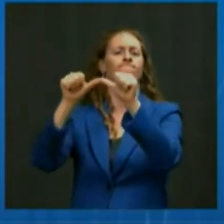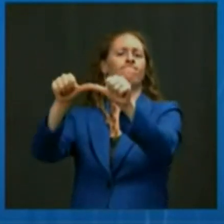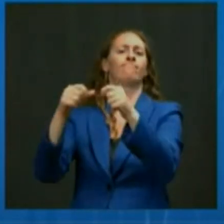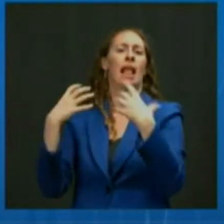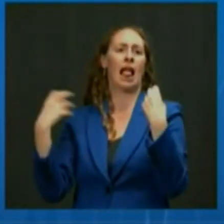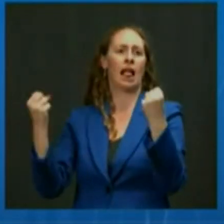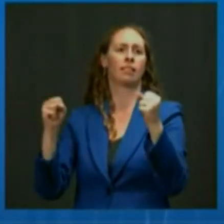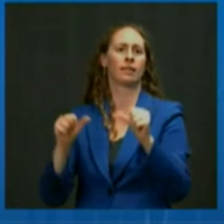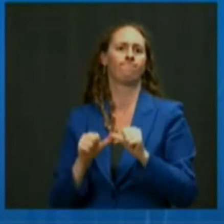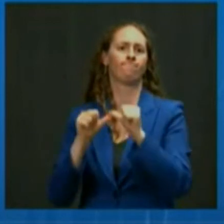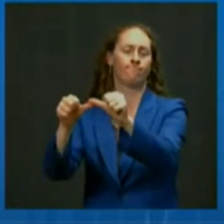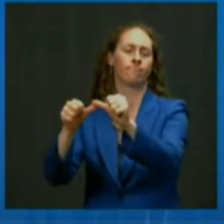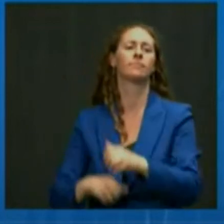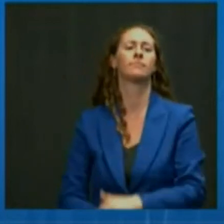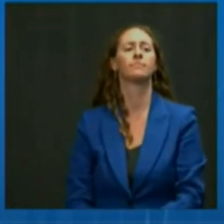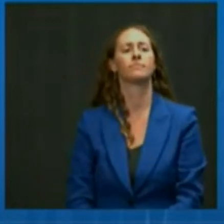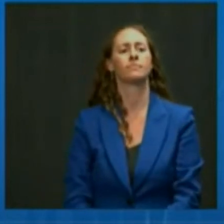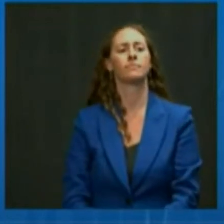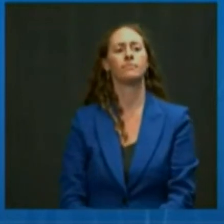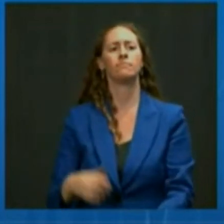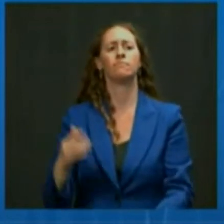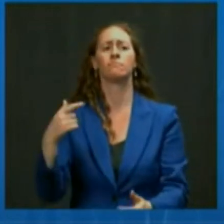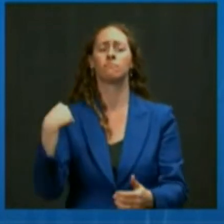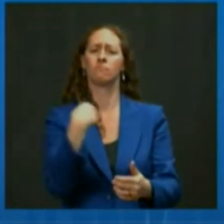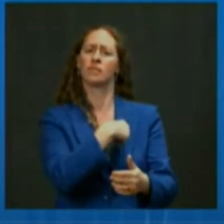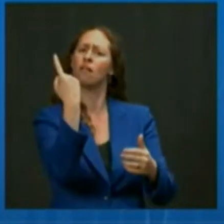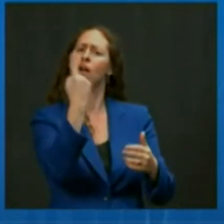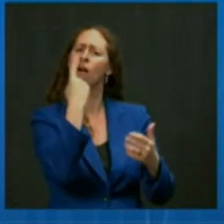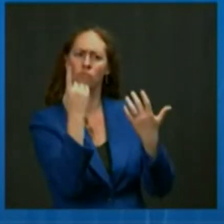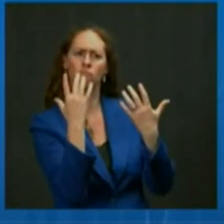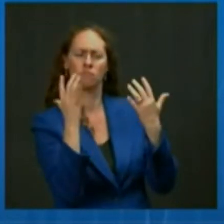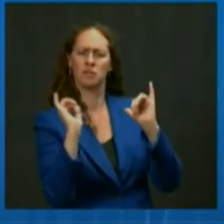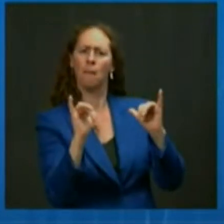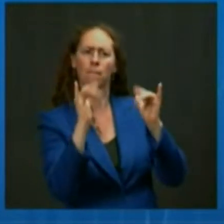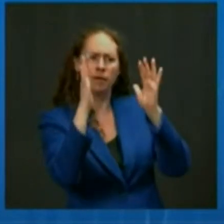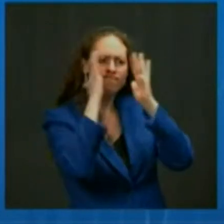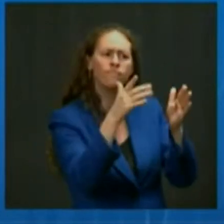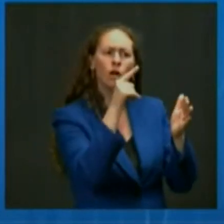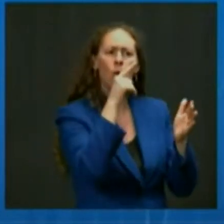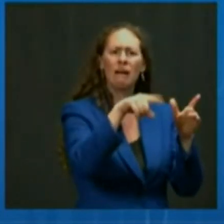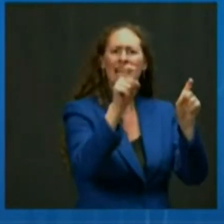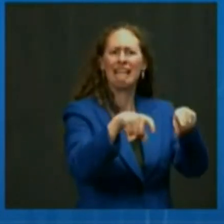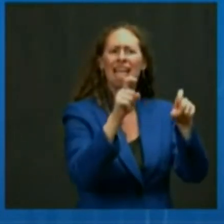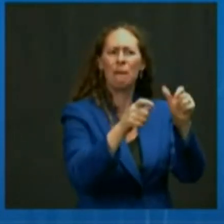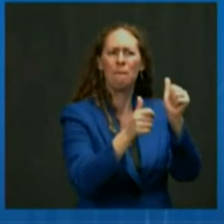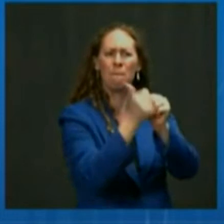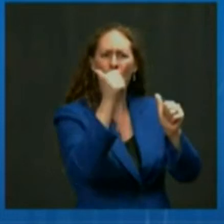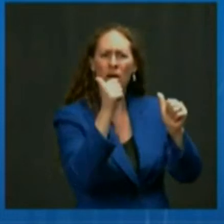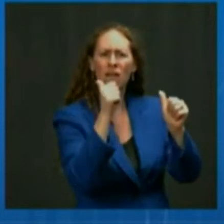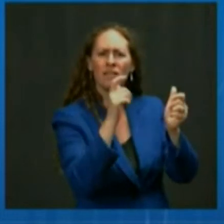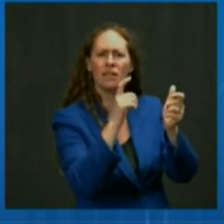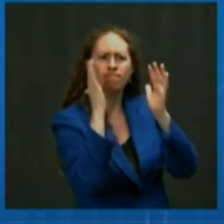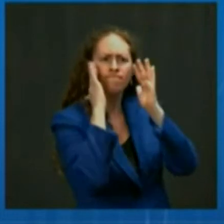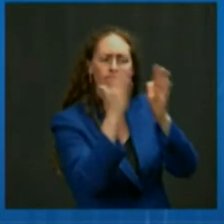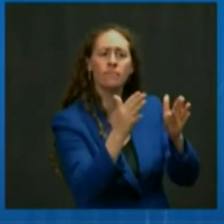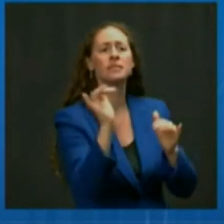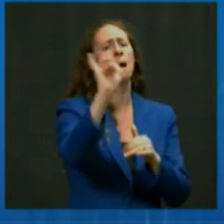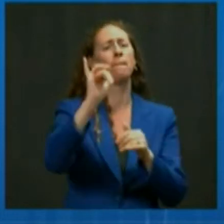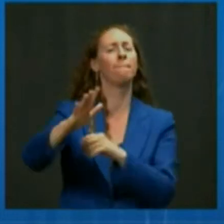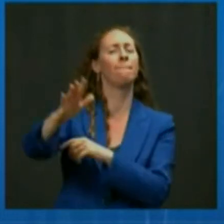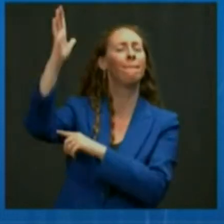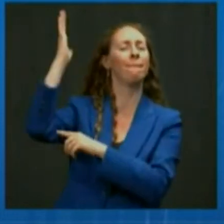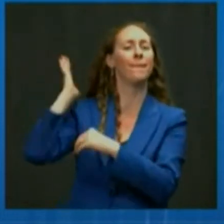does prioritize the most vulnerable. If you look at how we began vaccinating people, Jeremy, over at the beginning of